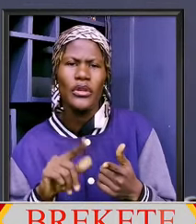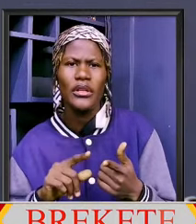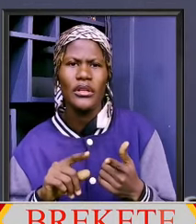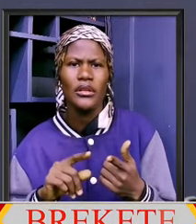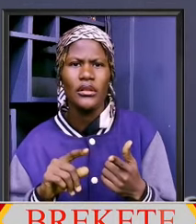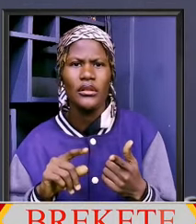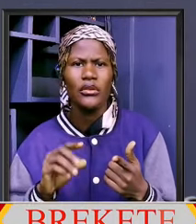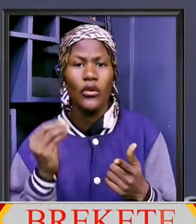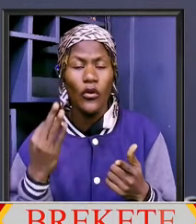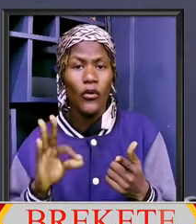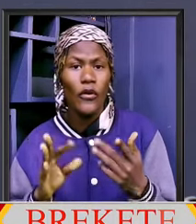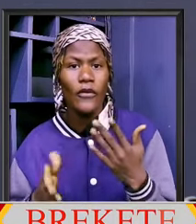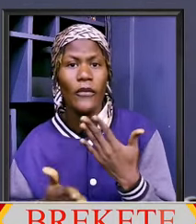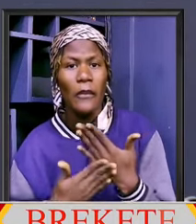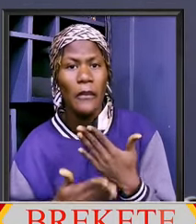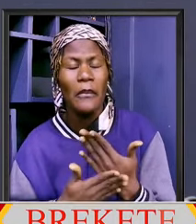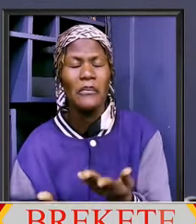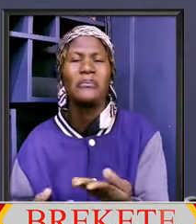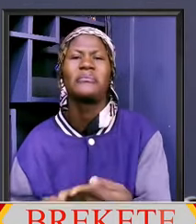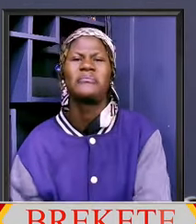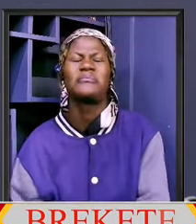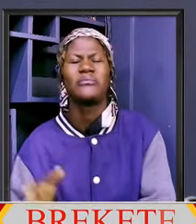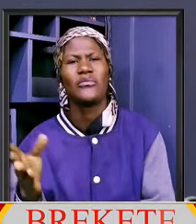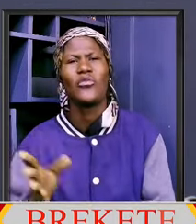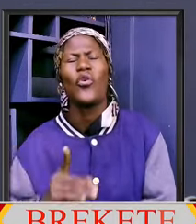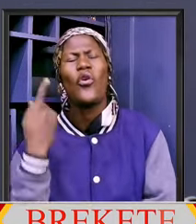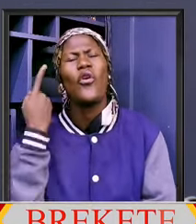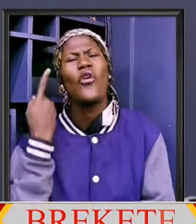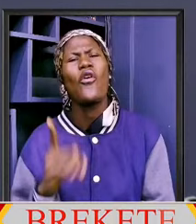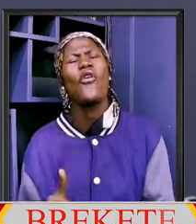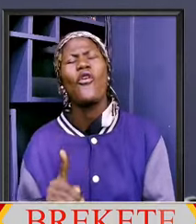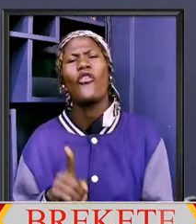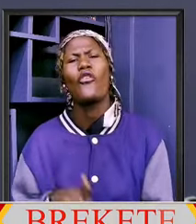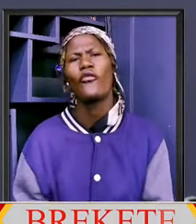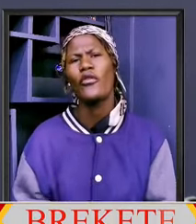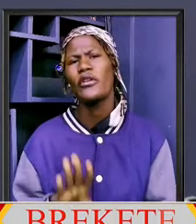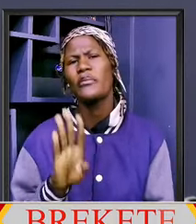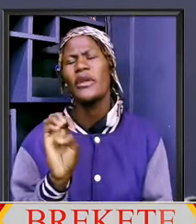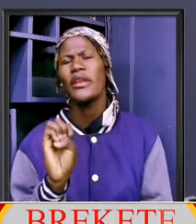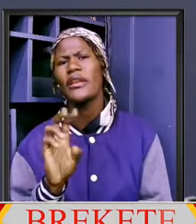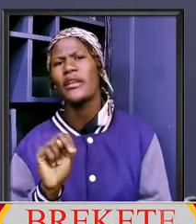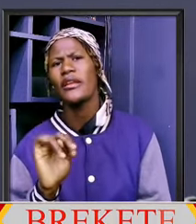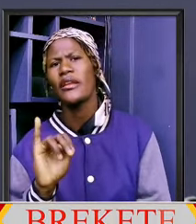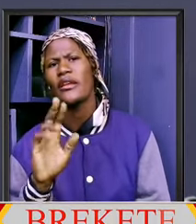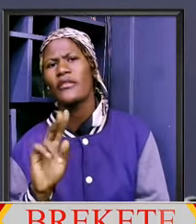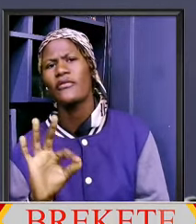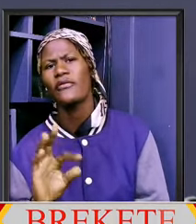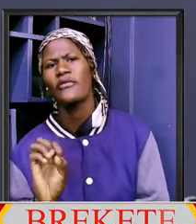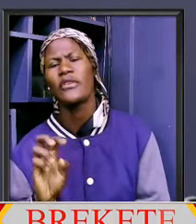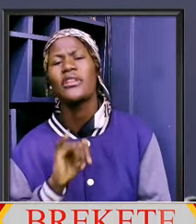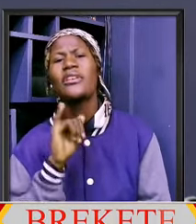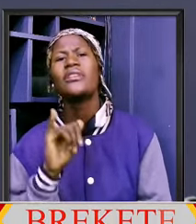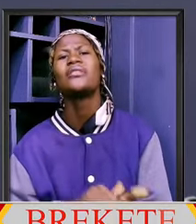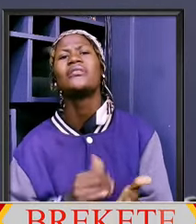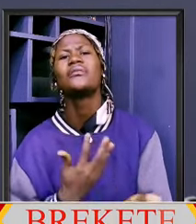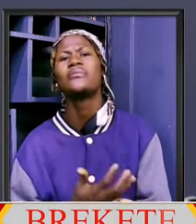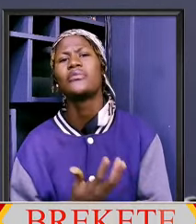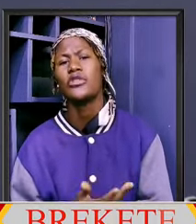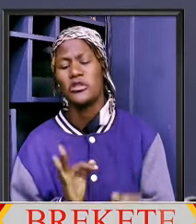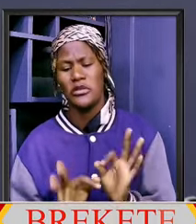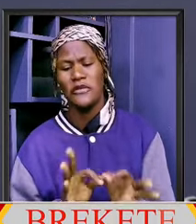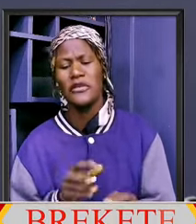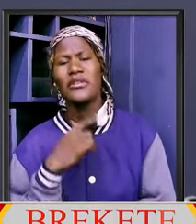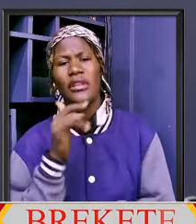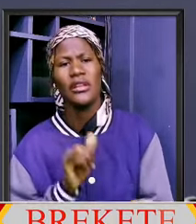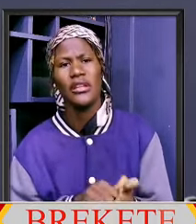bury. So of what benefit the money? It will say then go tell and say he no go die,